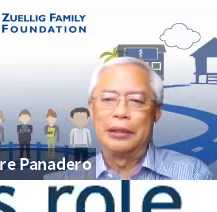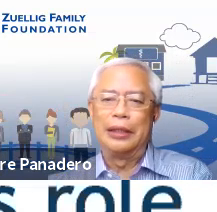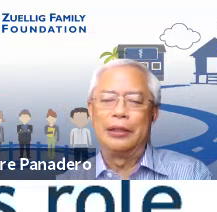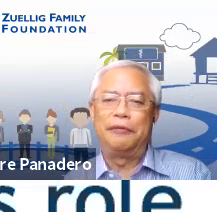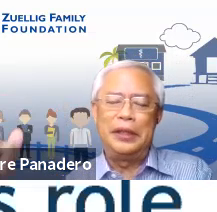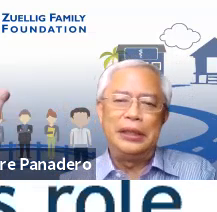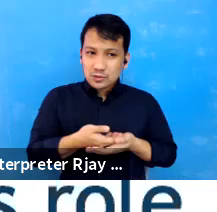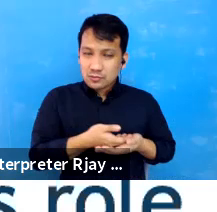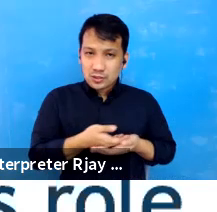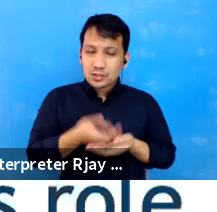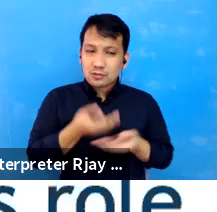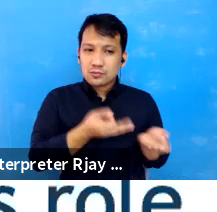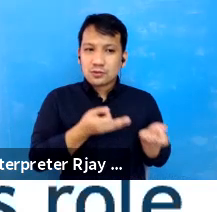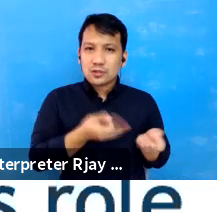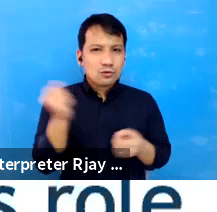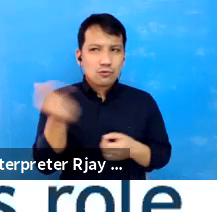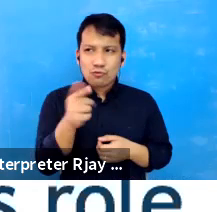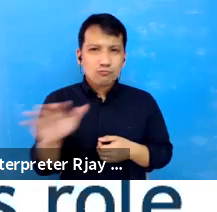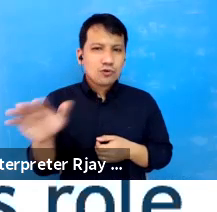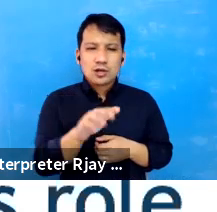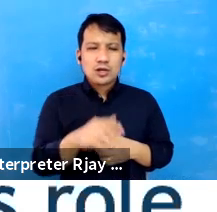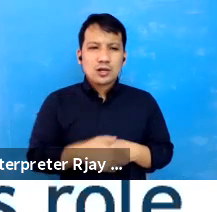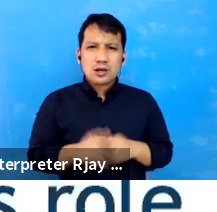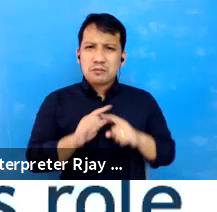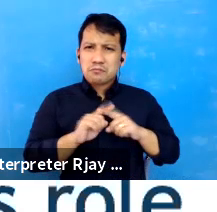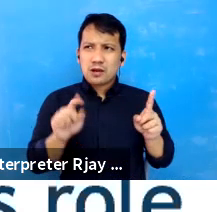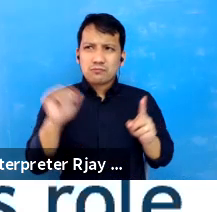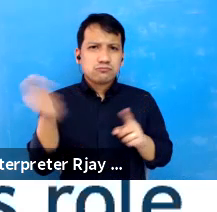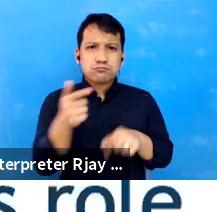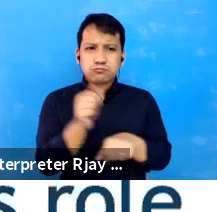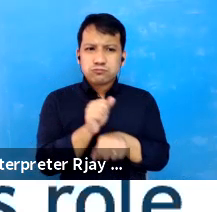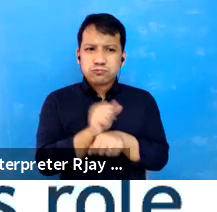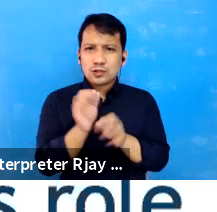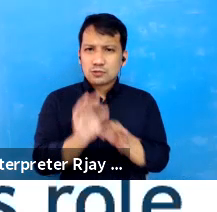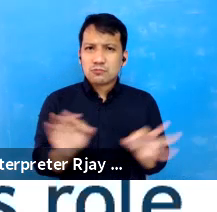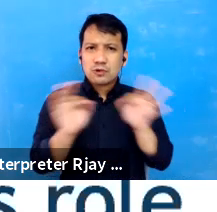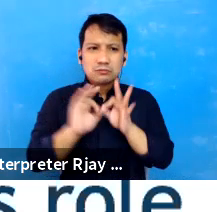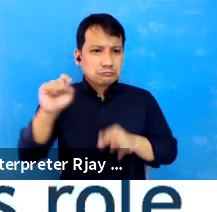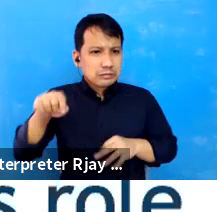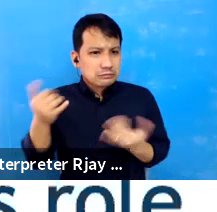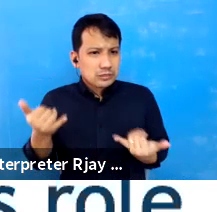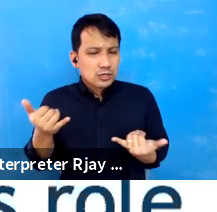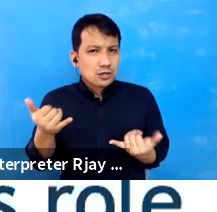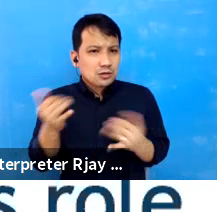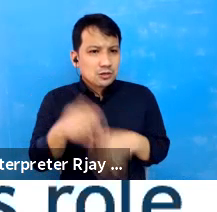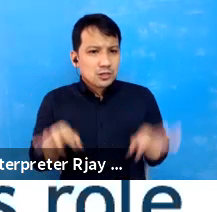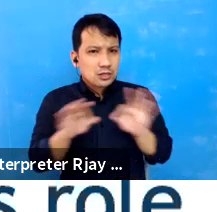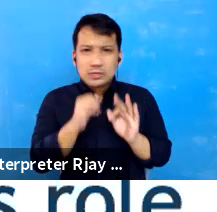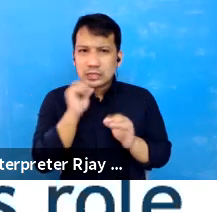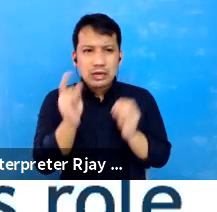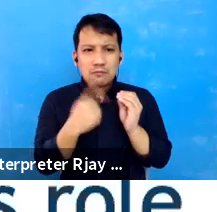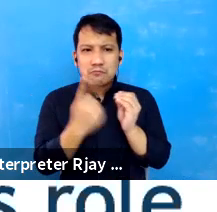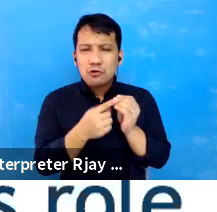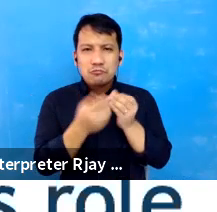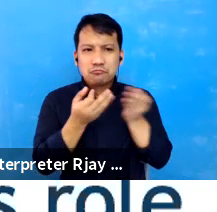lactating and feeding and all that. But in all of those, the work that needs to be done is not only about feeding, but